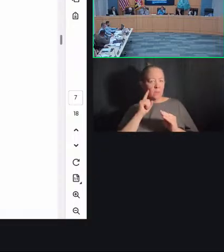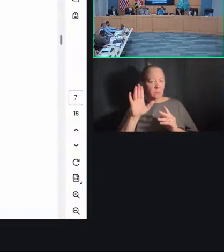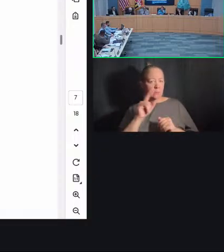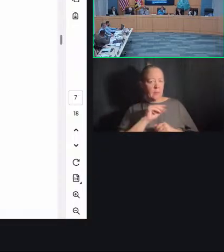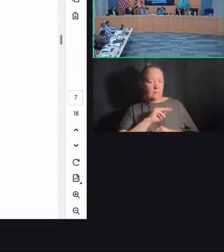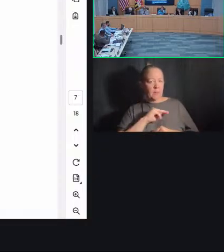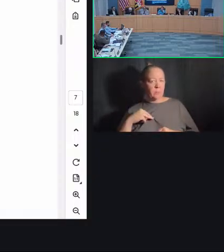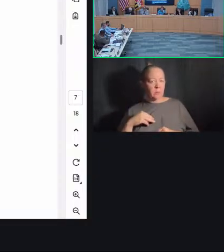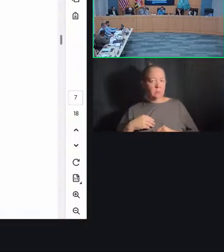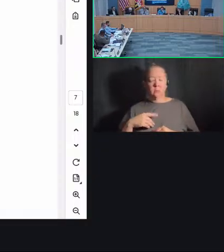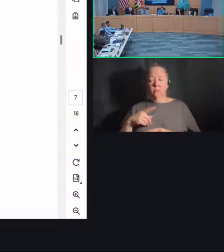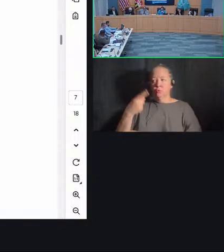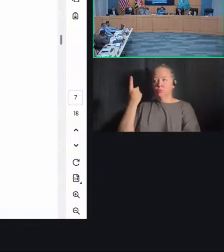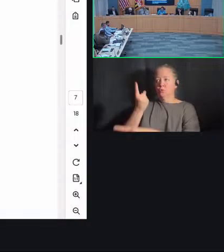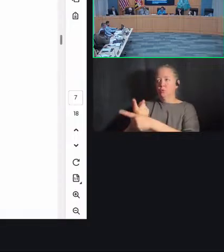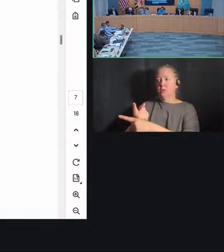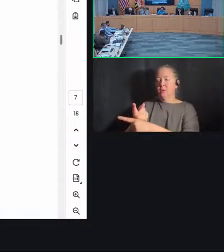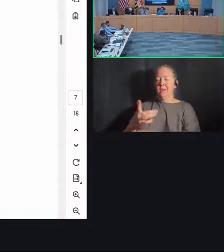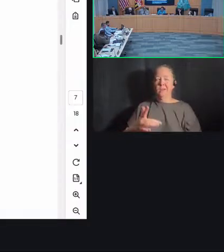Feels like an odd choice.